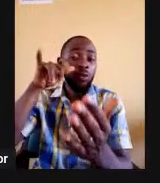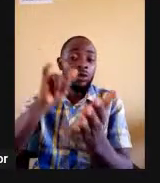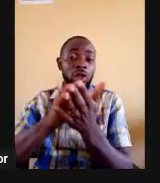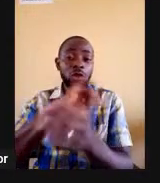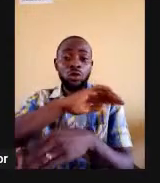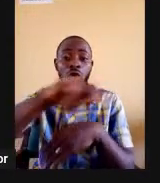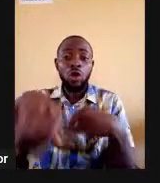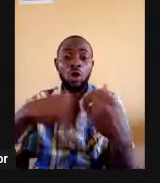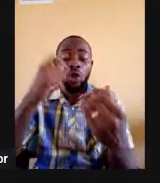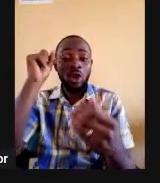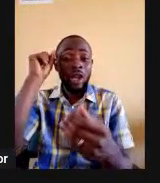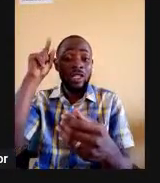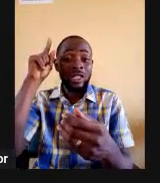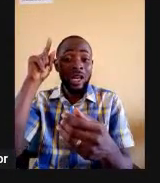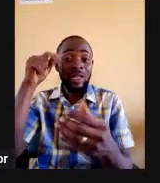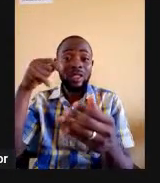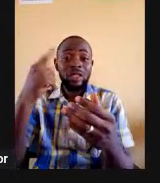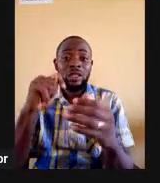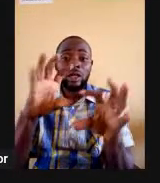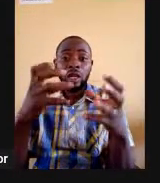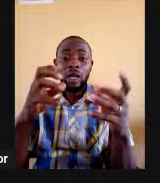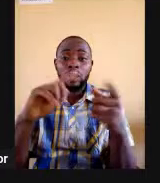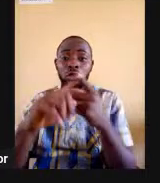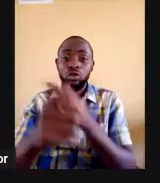convert letters and numbers into binary.